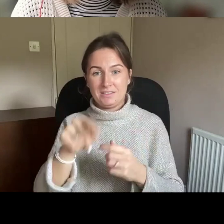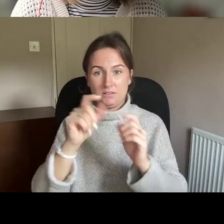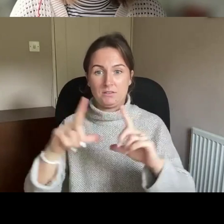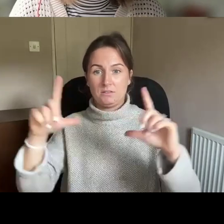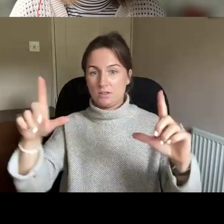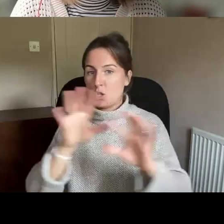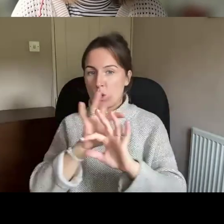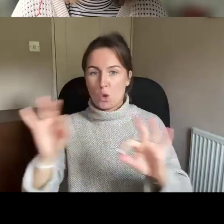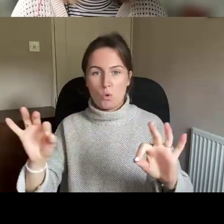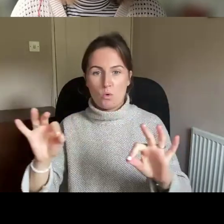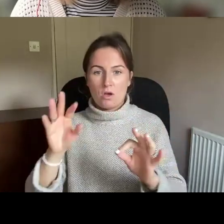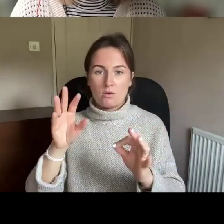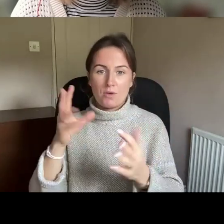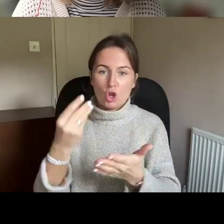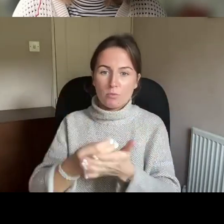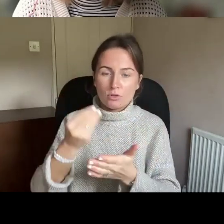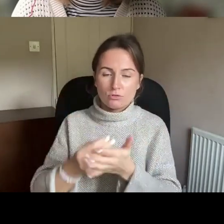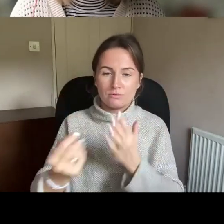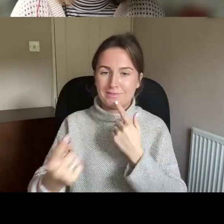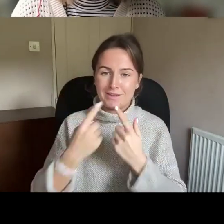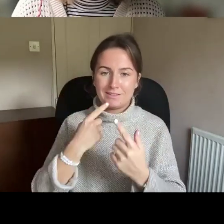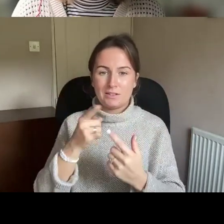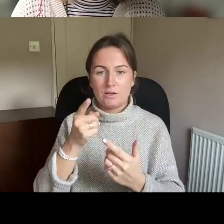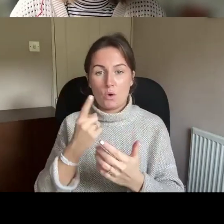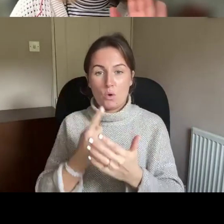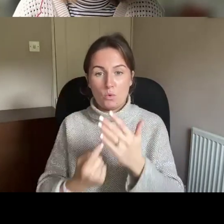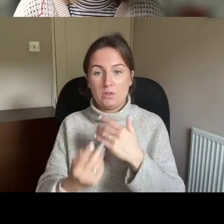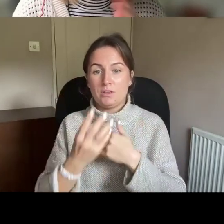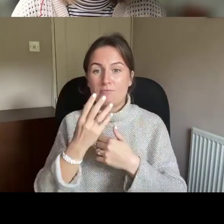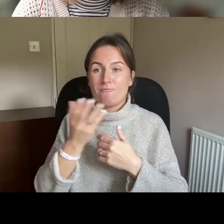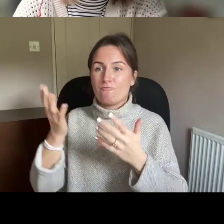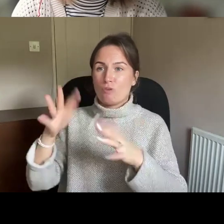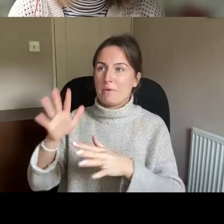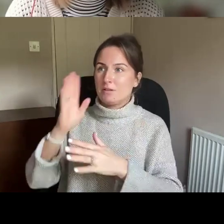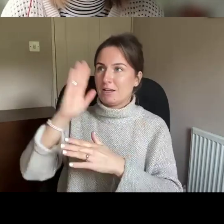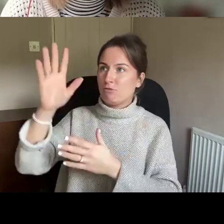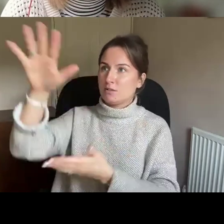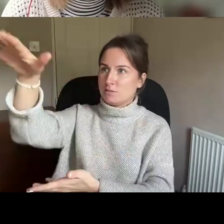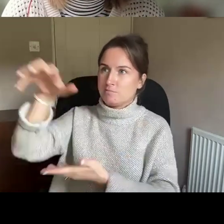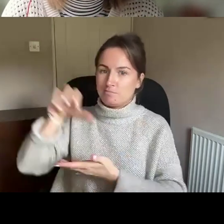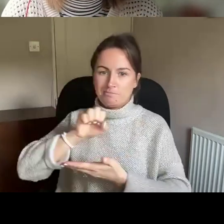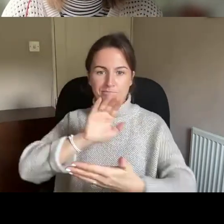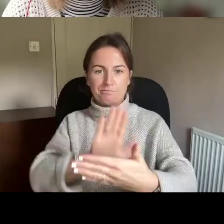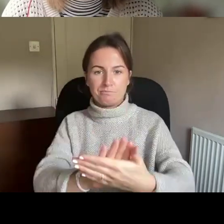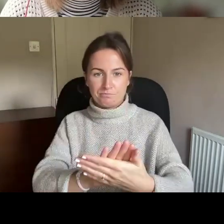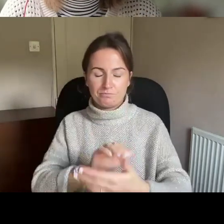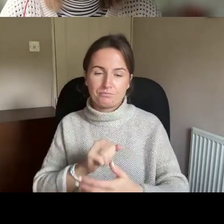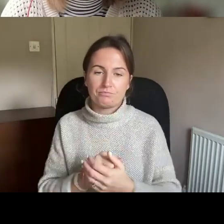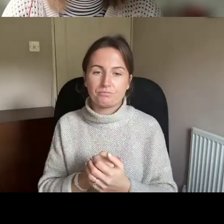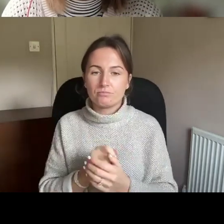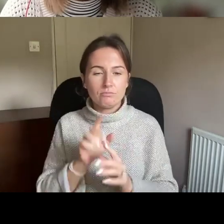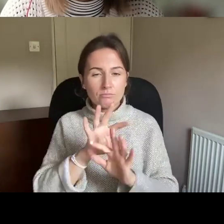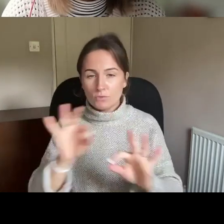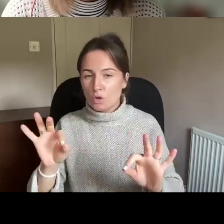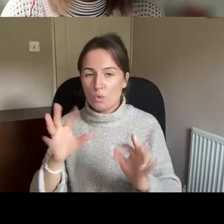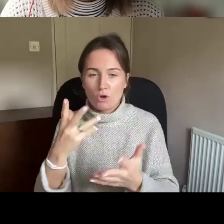much directly used from the direct source, and you can always view where the source is from if you're interested in the kind of the